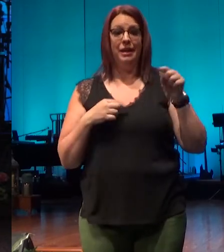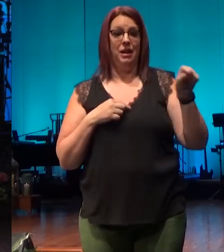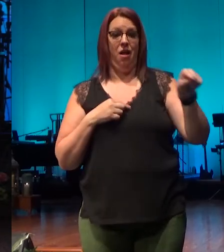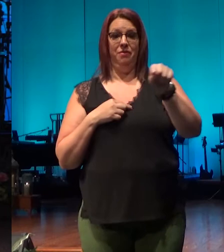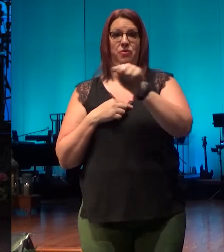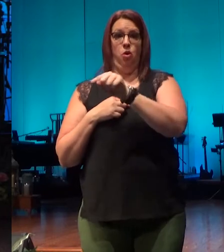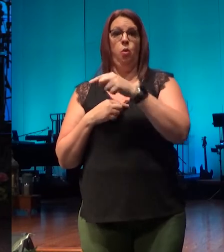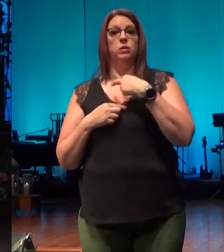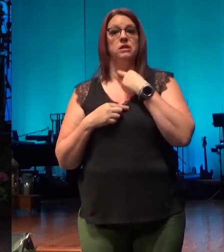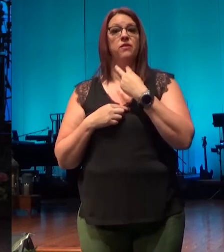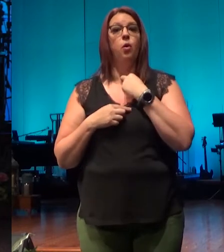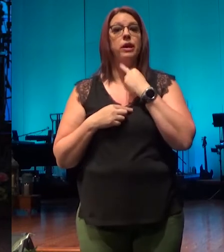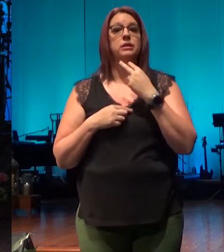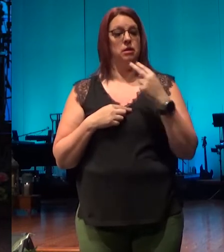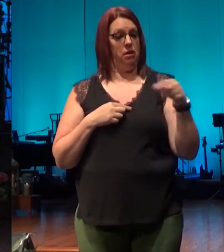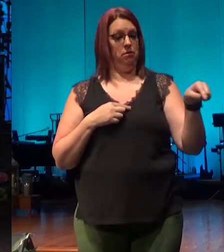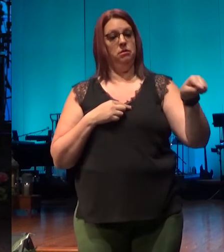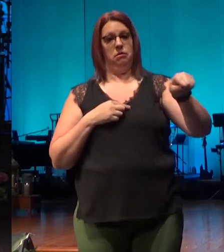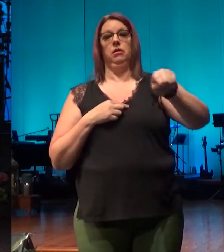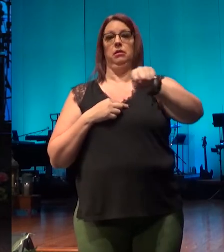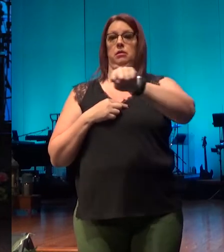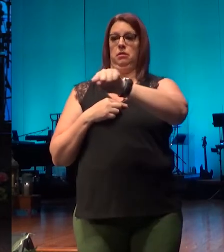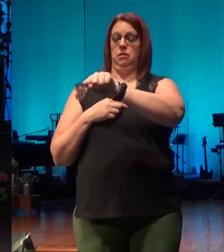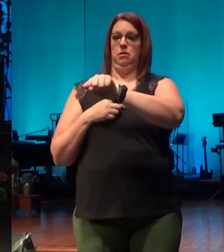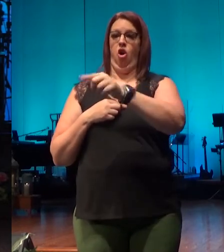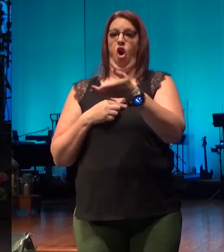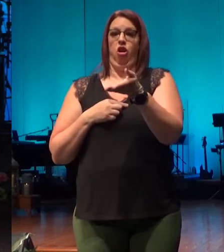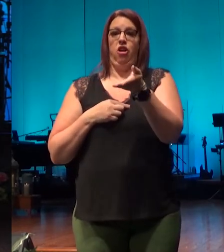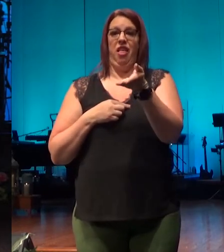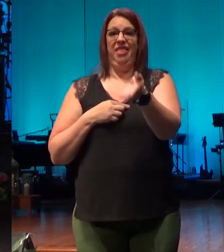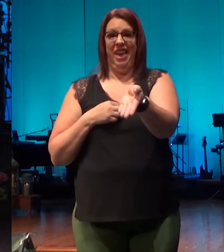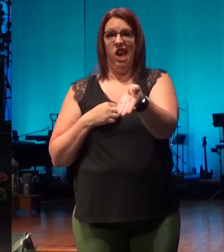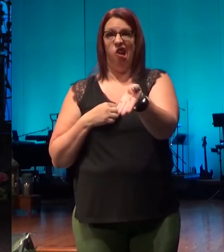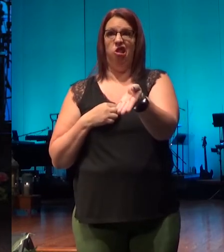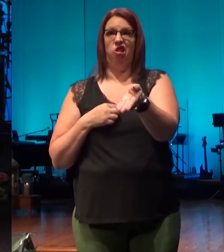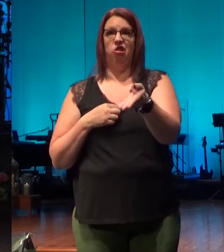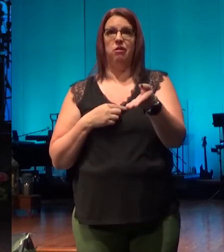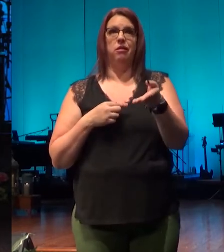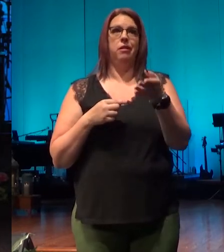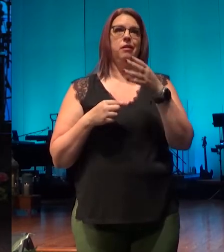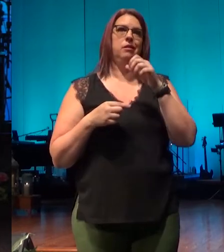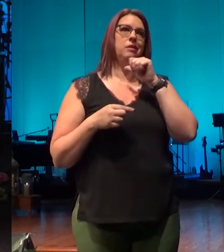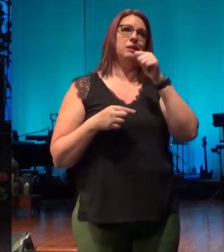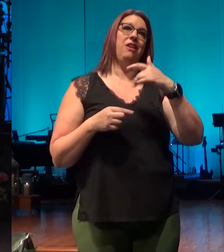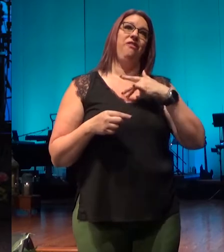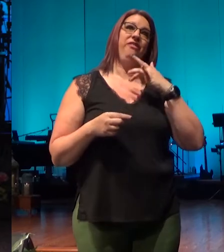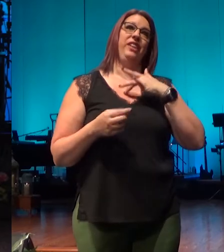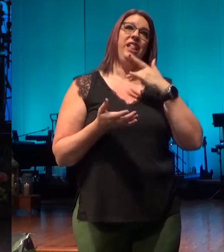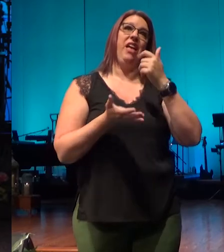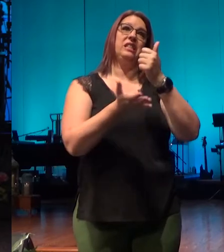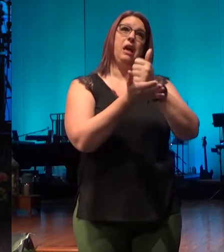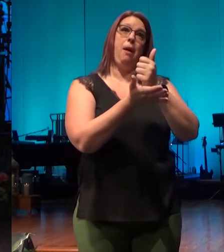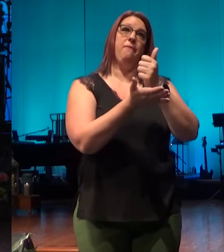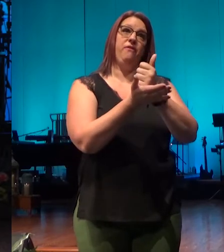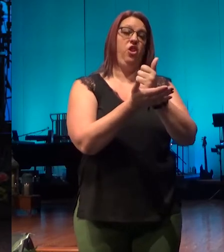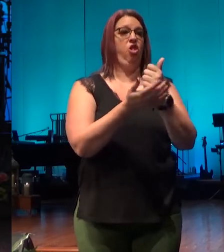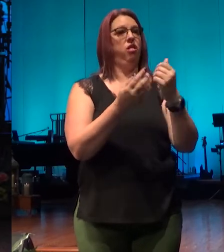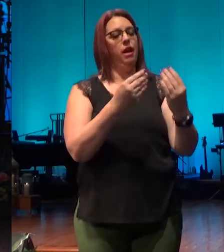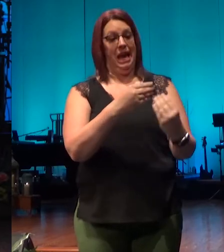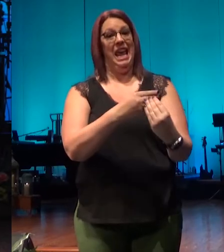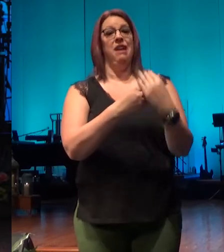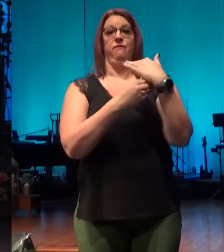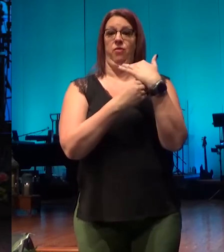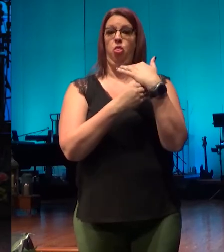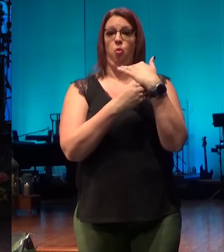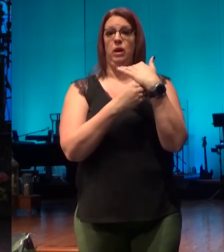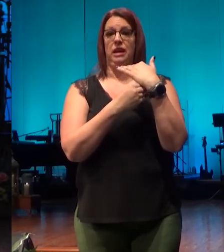voices are there as a helpful, although it doesn't always feel that way, influence for us